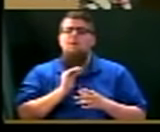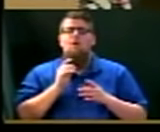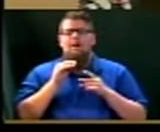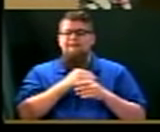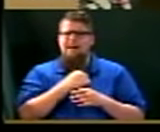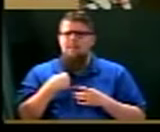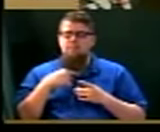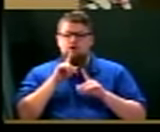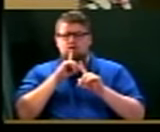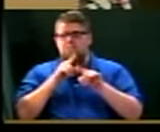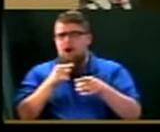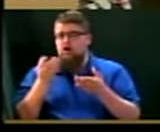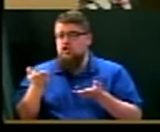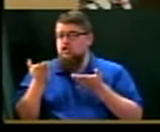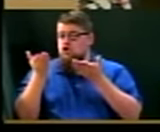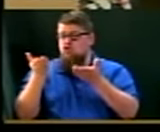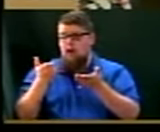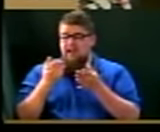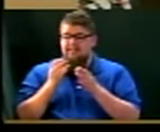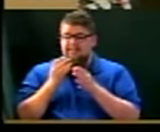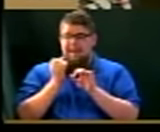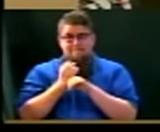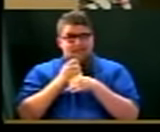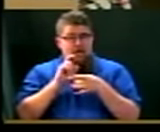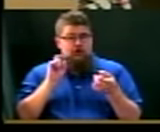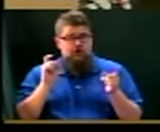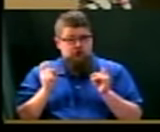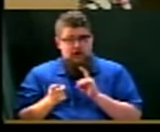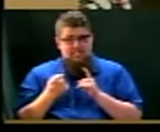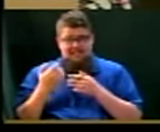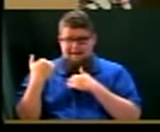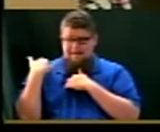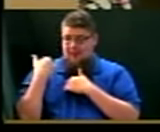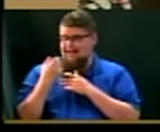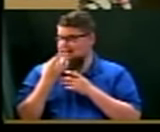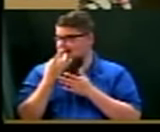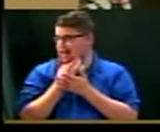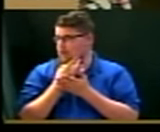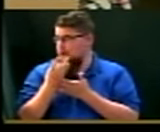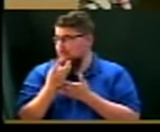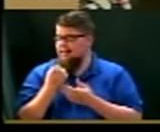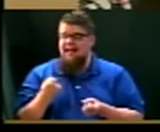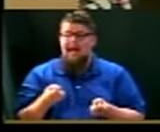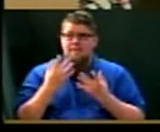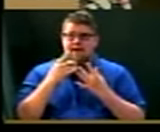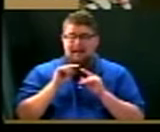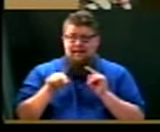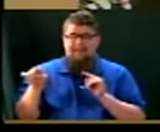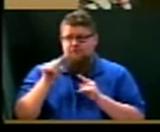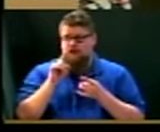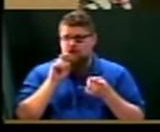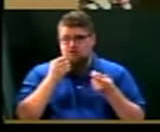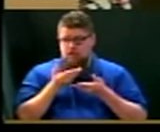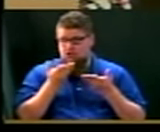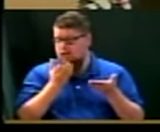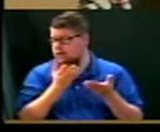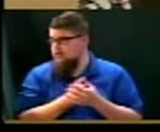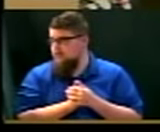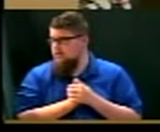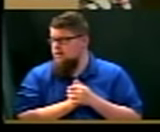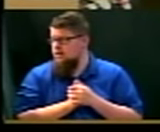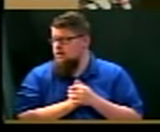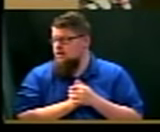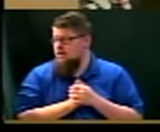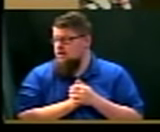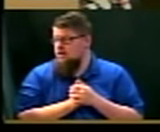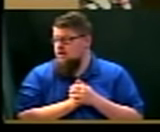to suggestions and making changes to this in the past 8 weeks? How many? Just a few. What's the question? I